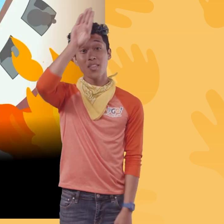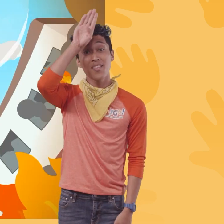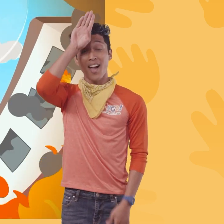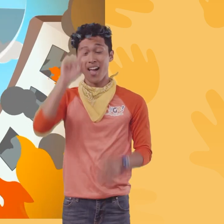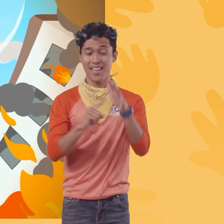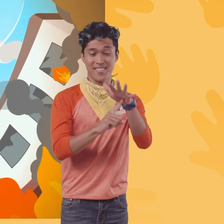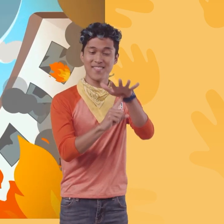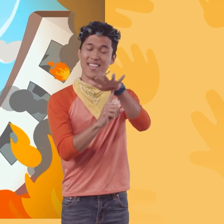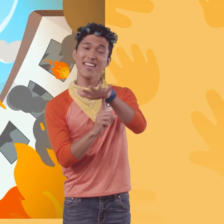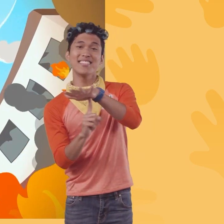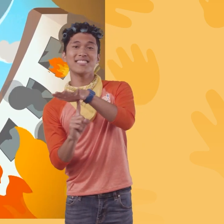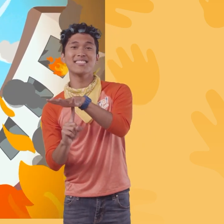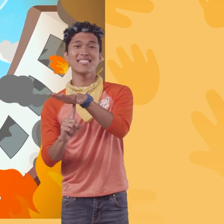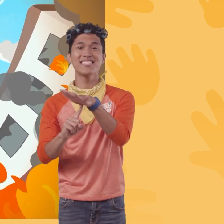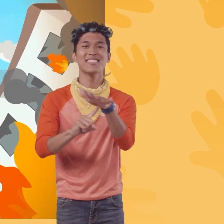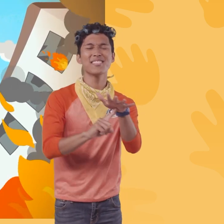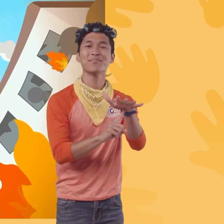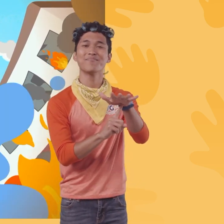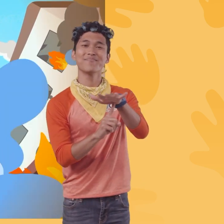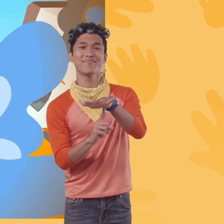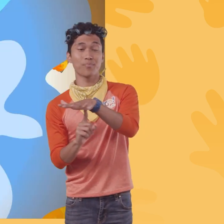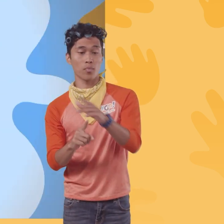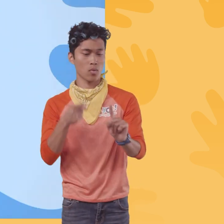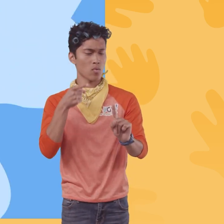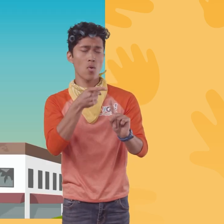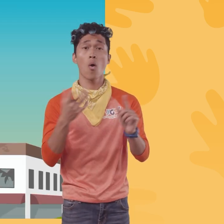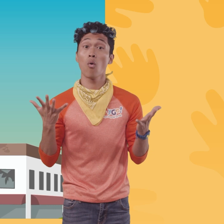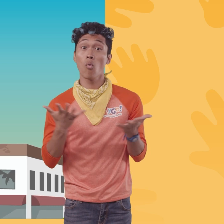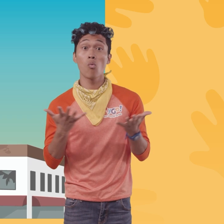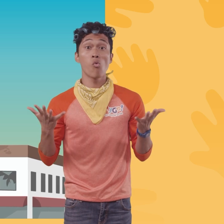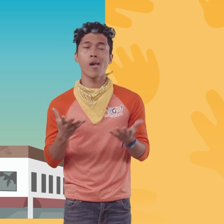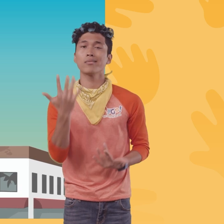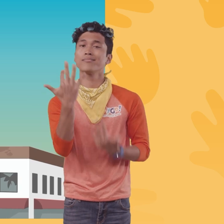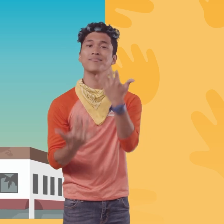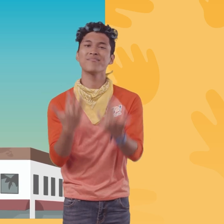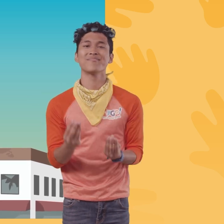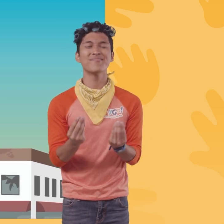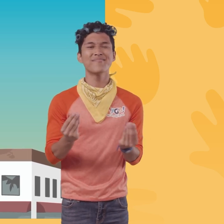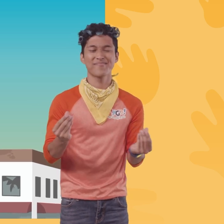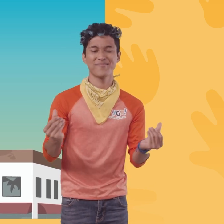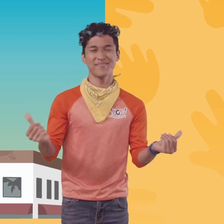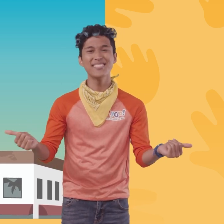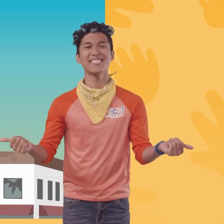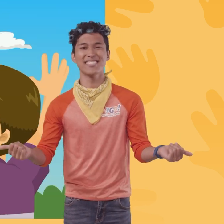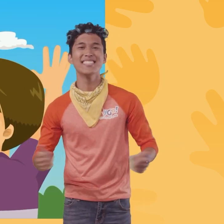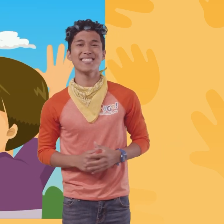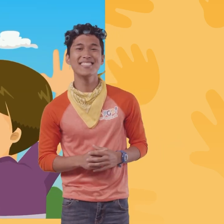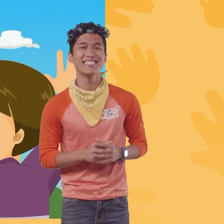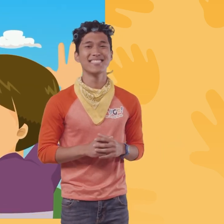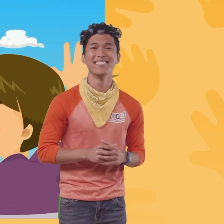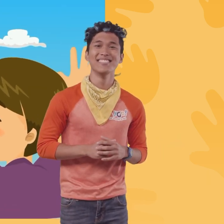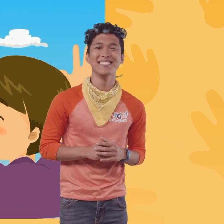A firefighting helicopter on a mission to put those fires